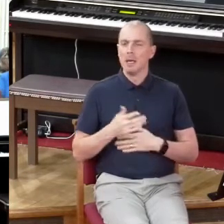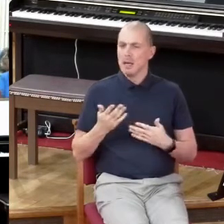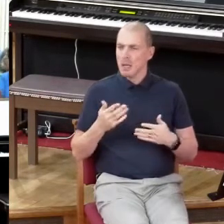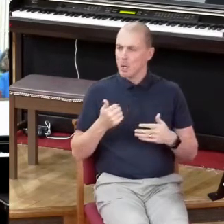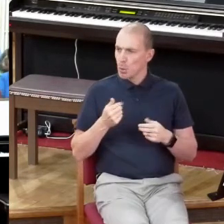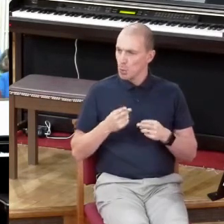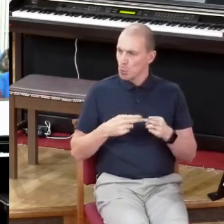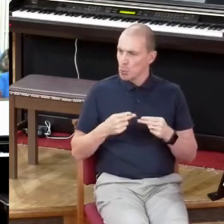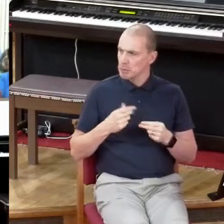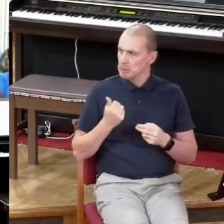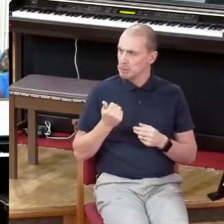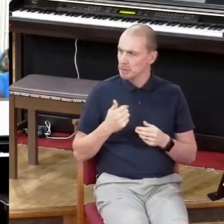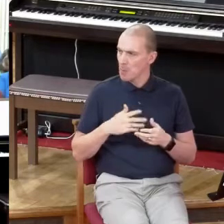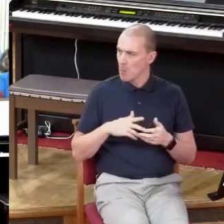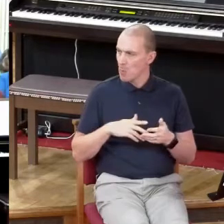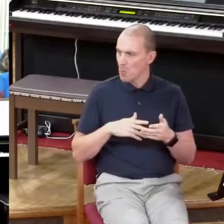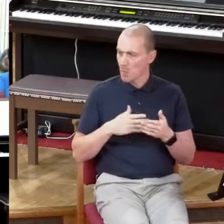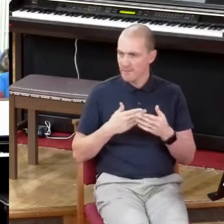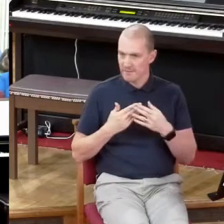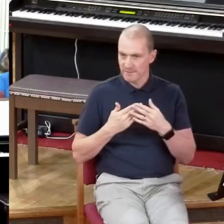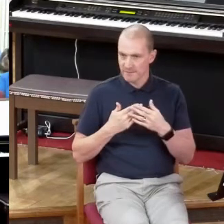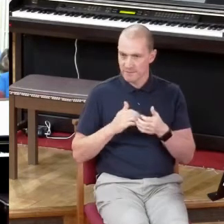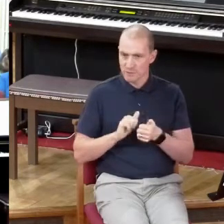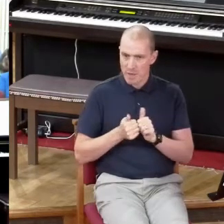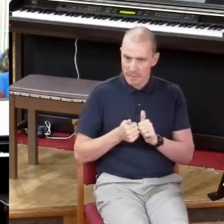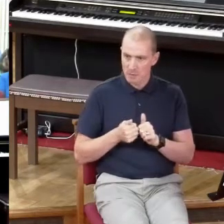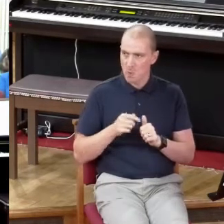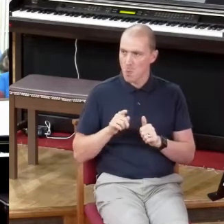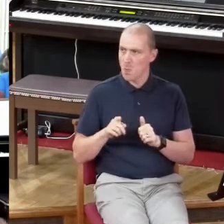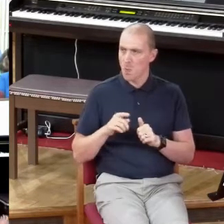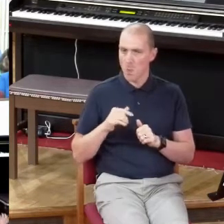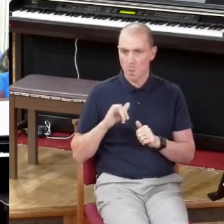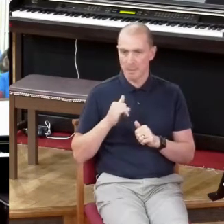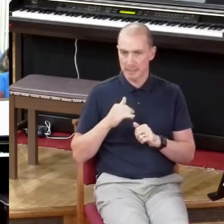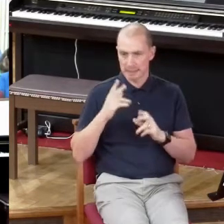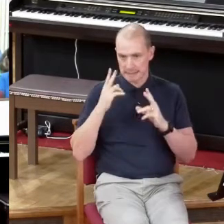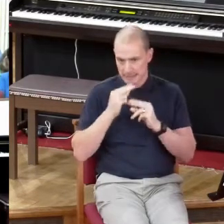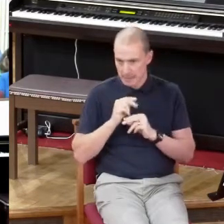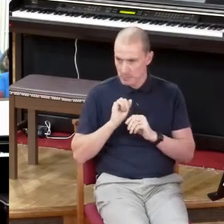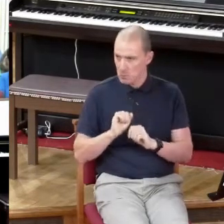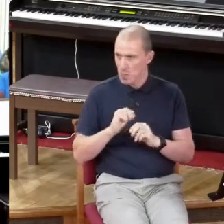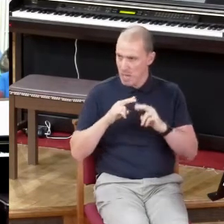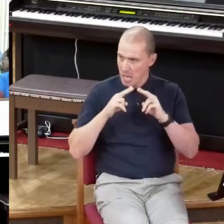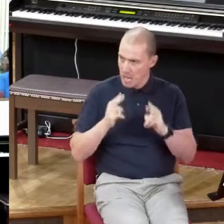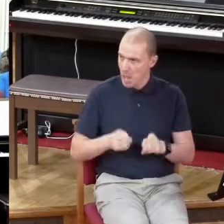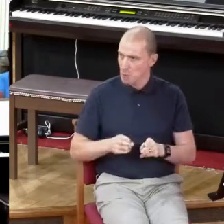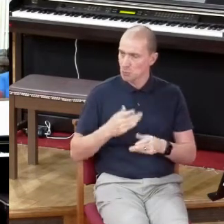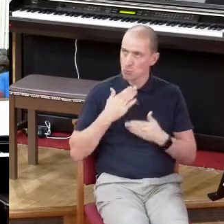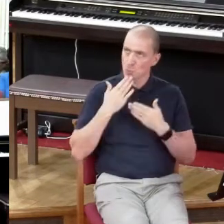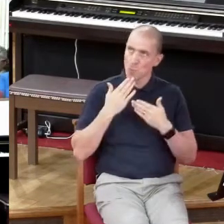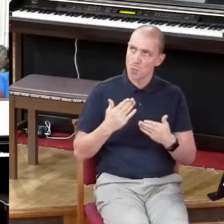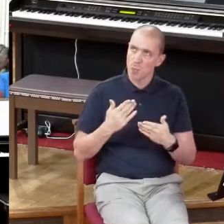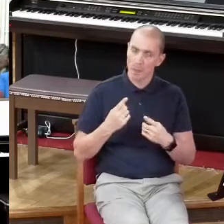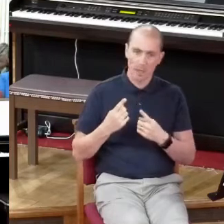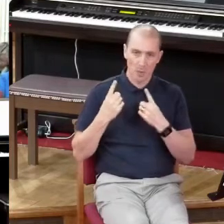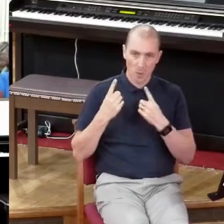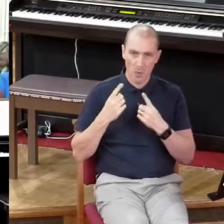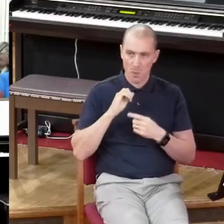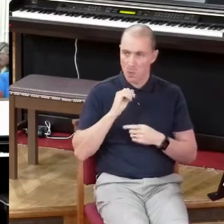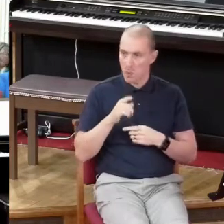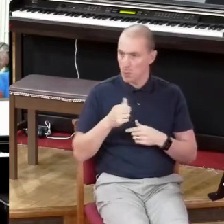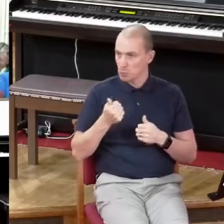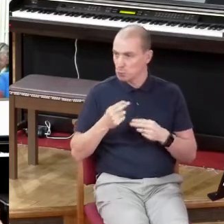Maybe you have good news about a friend. Maybe a friend's coming for a sleepover or something, and you'd be glad about that. Or maybe some